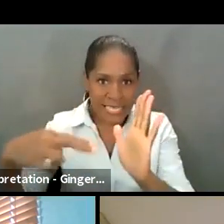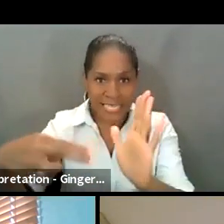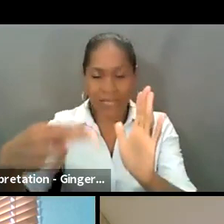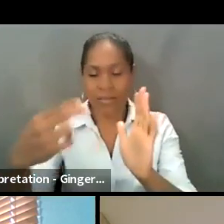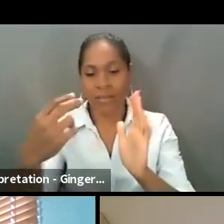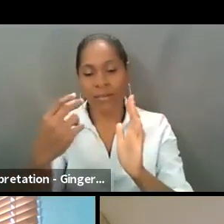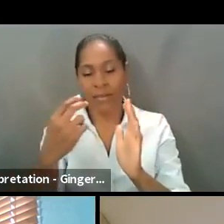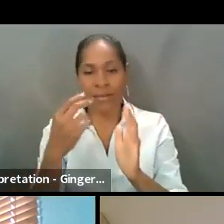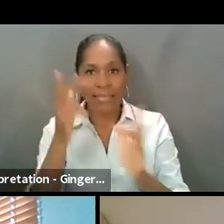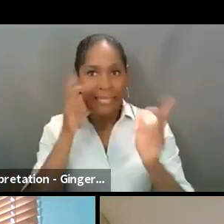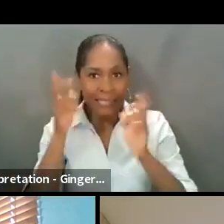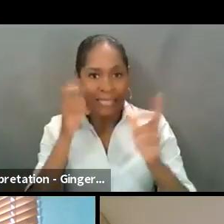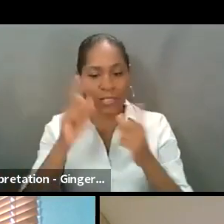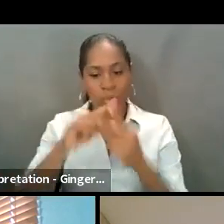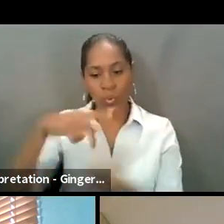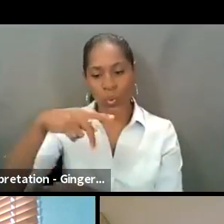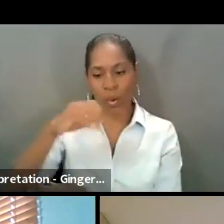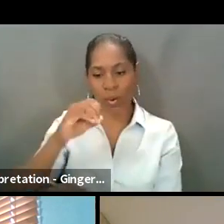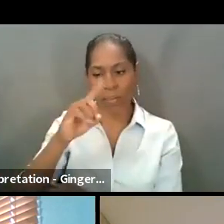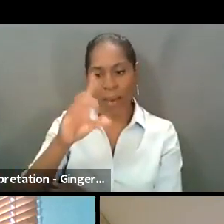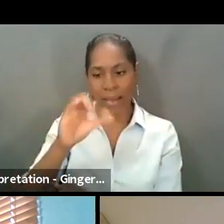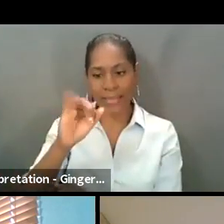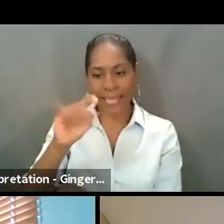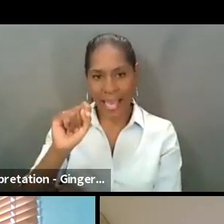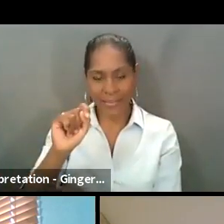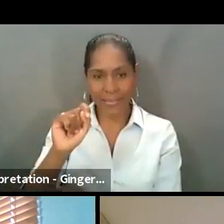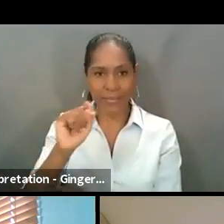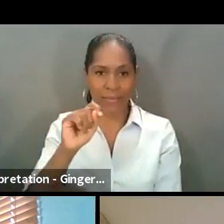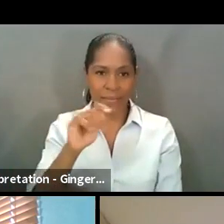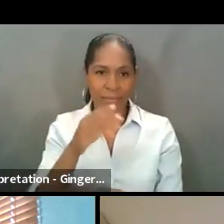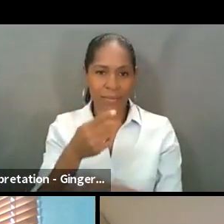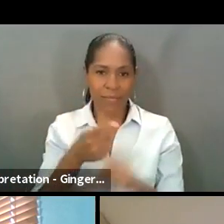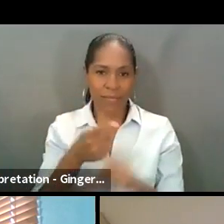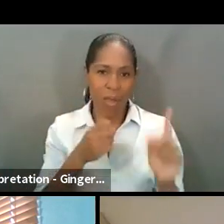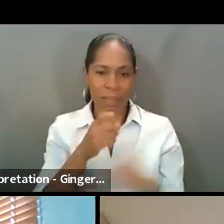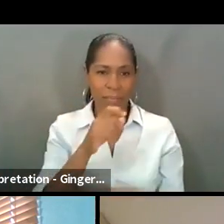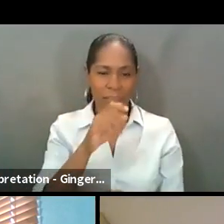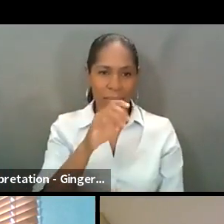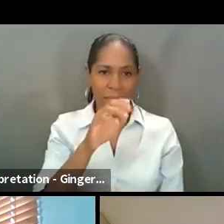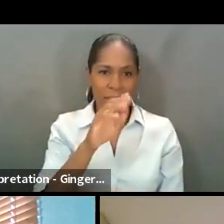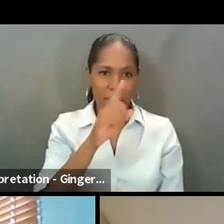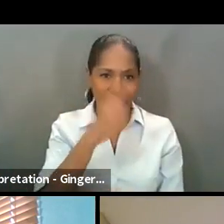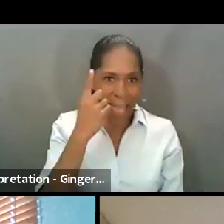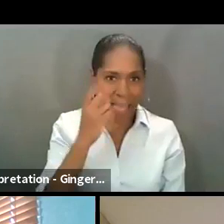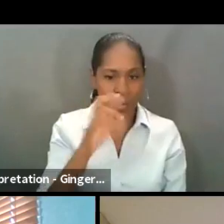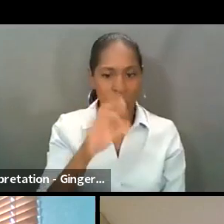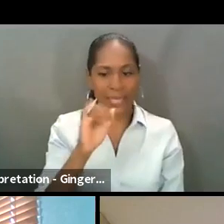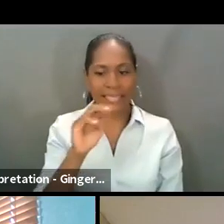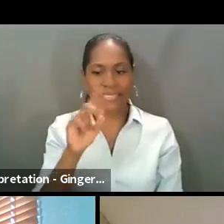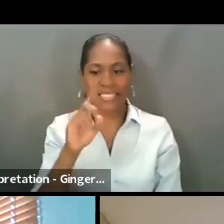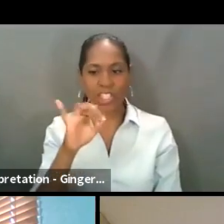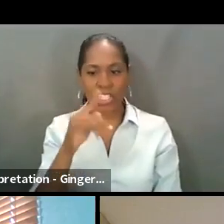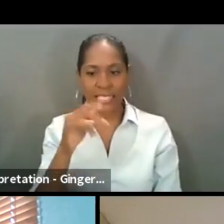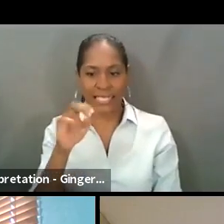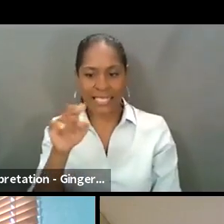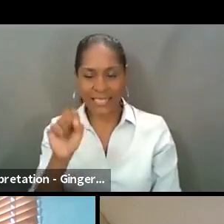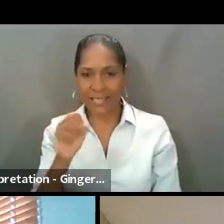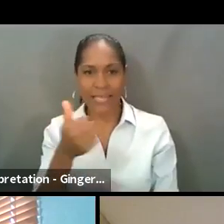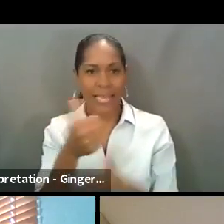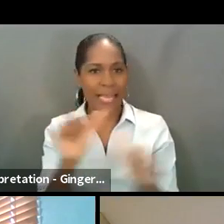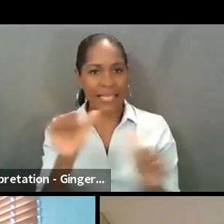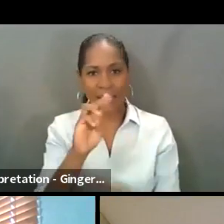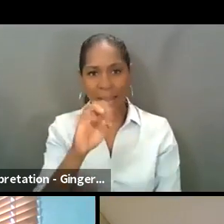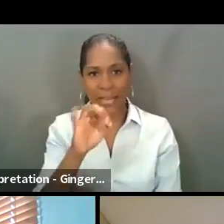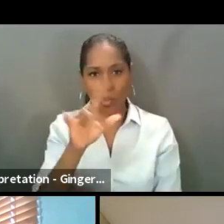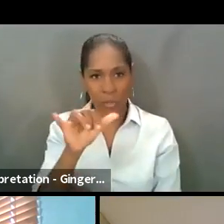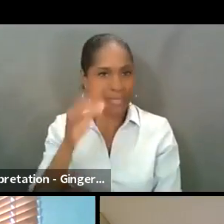of podcasts by Black and Indigenous and any creator of any minority experience that I can get my hands